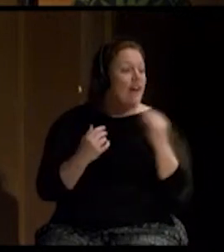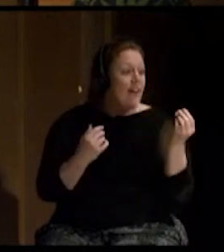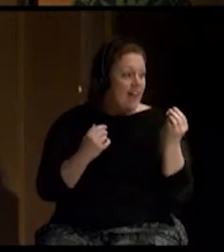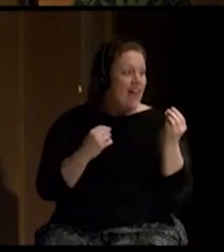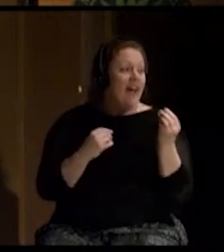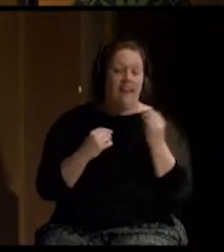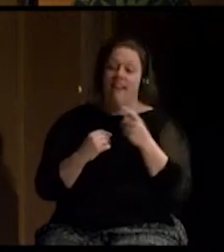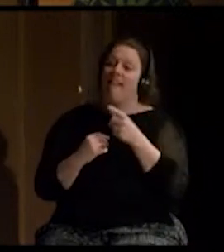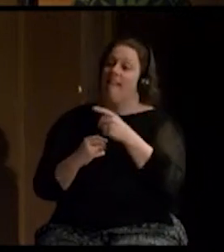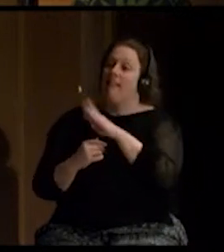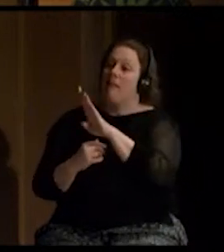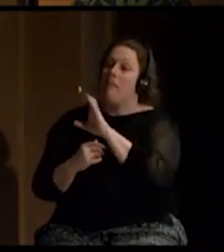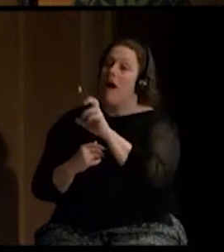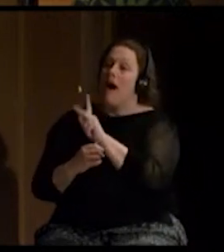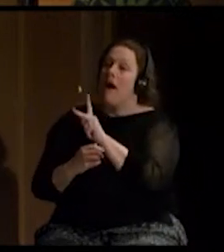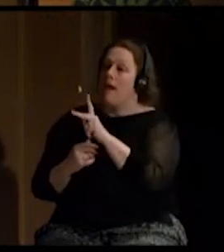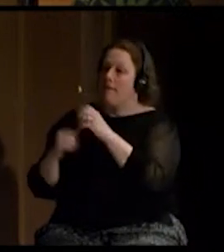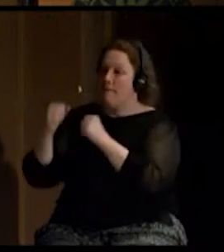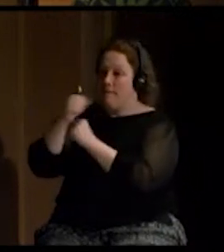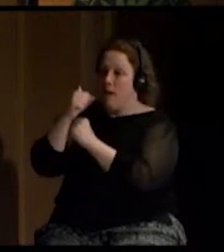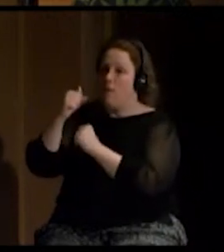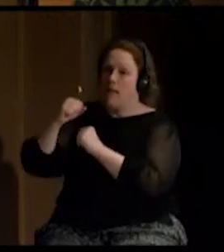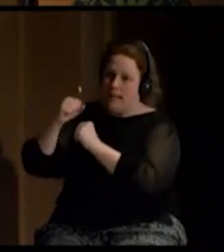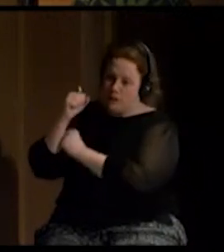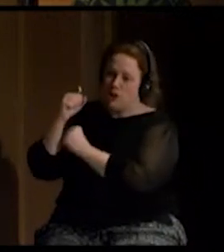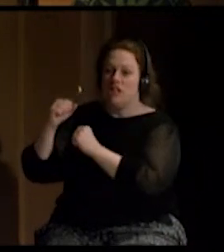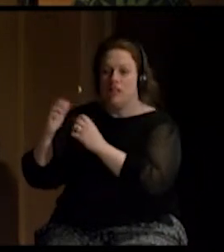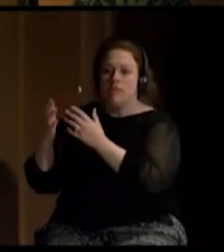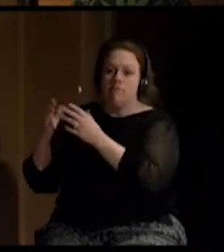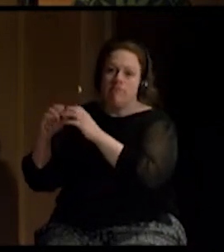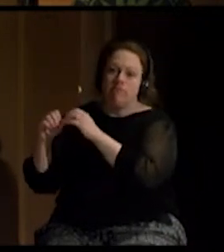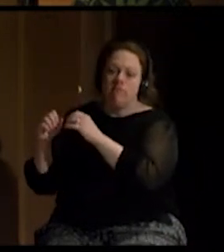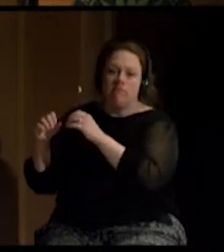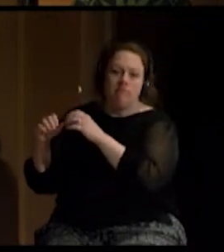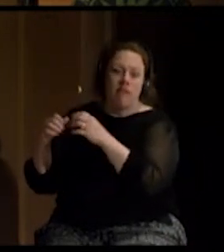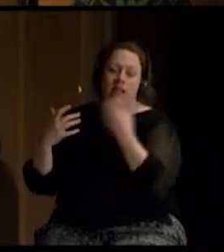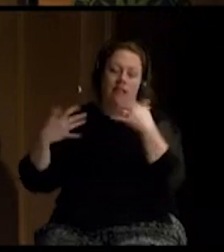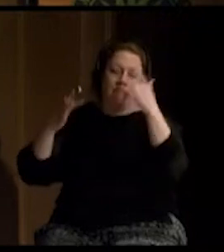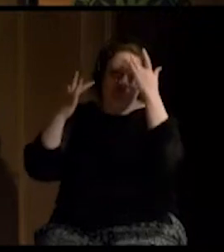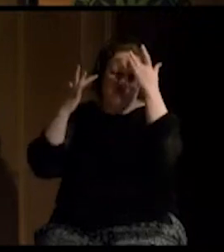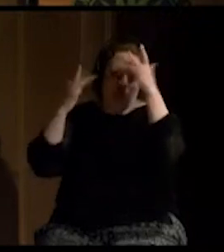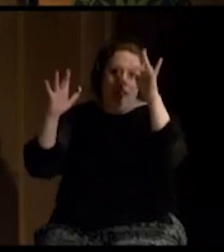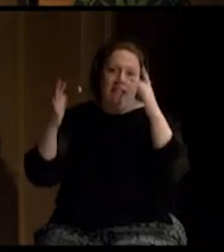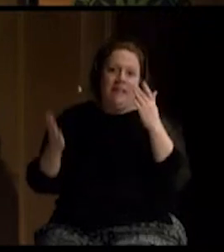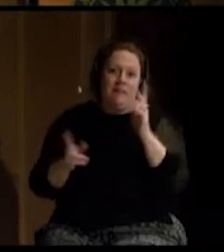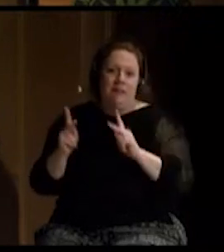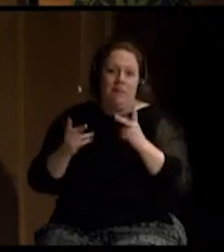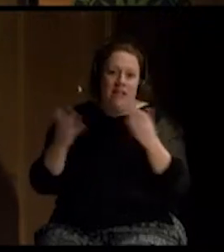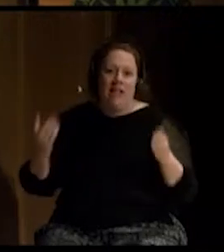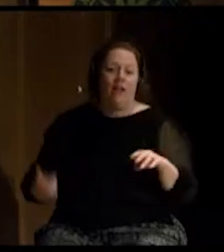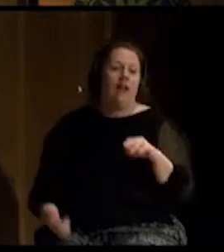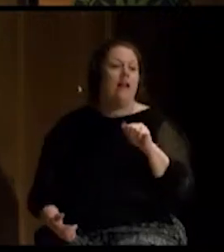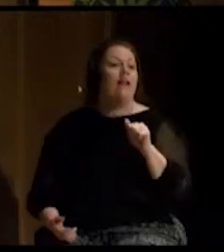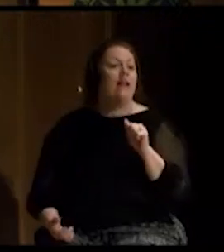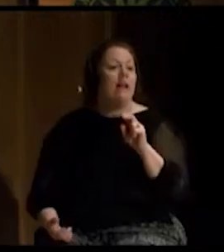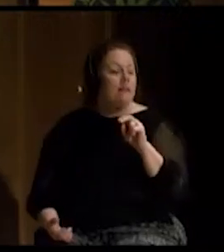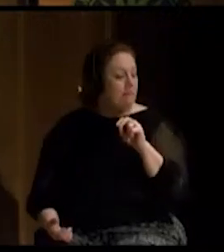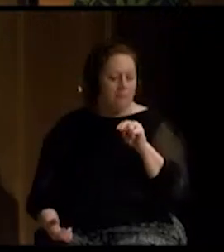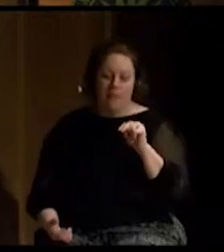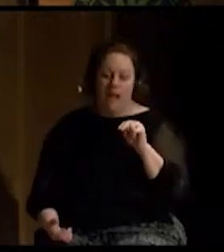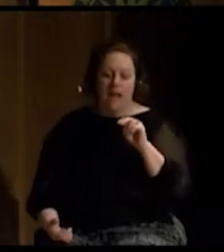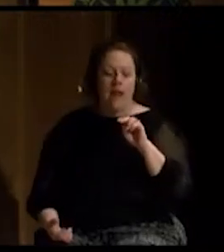the support of the Buck Foundation and all of you brilliant people here at the NMNH.